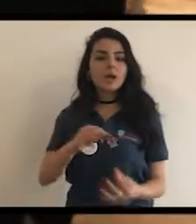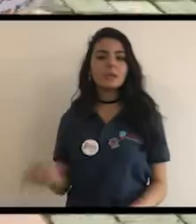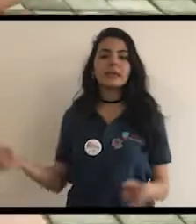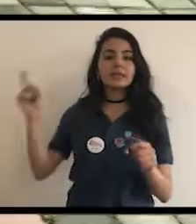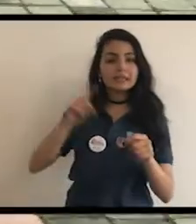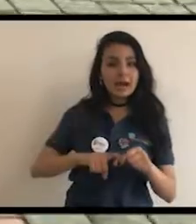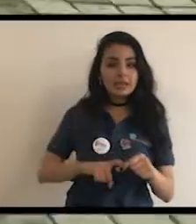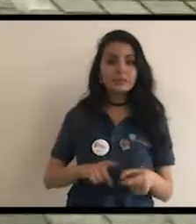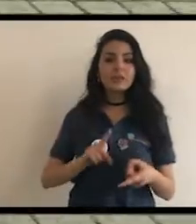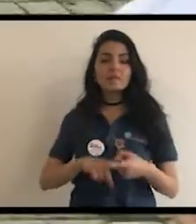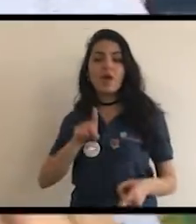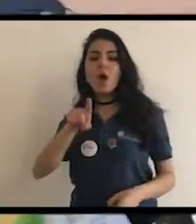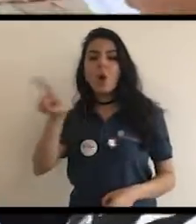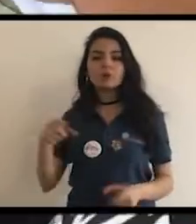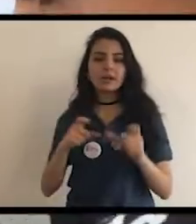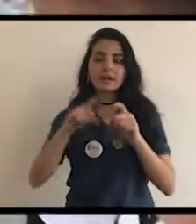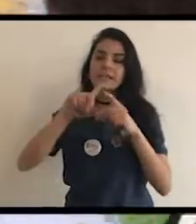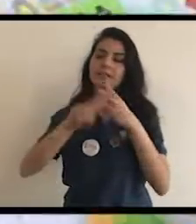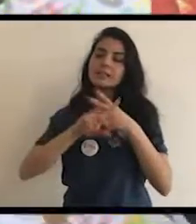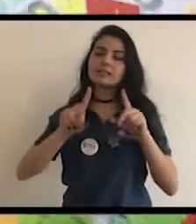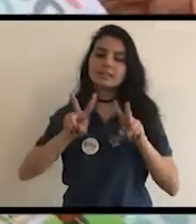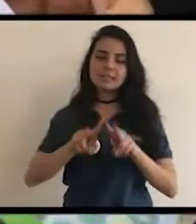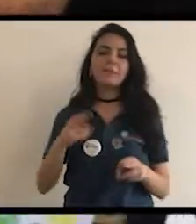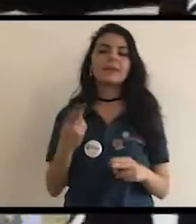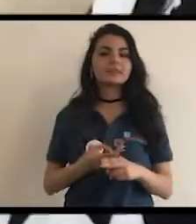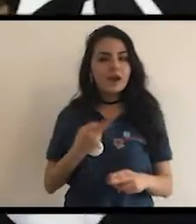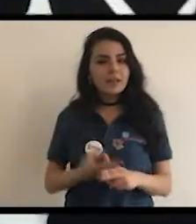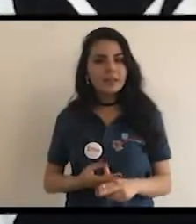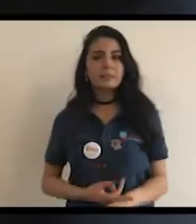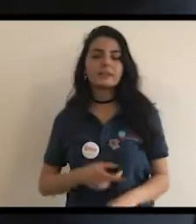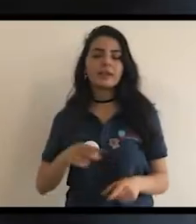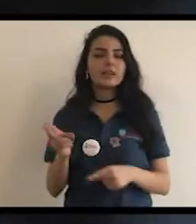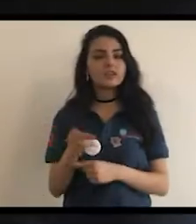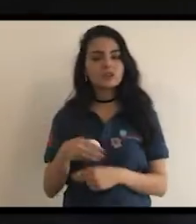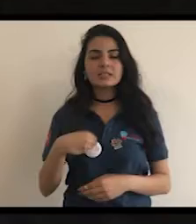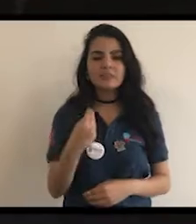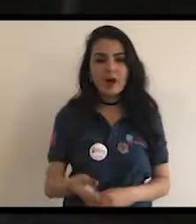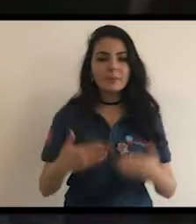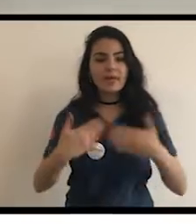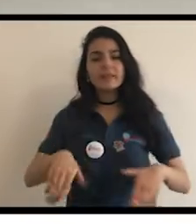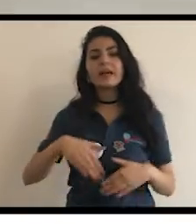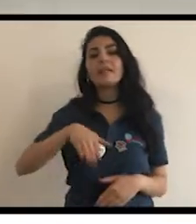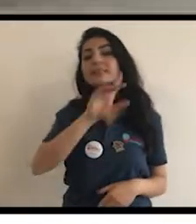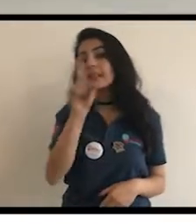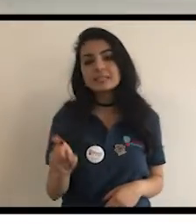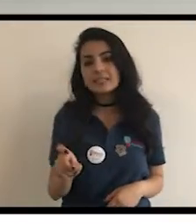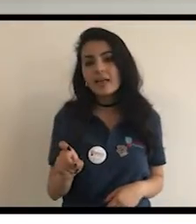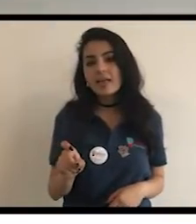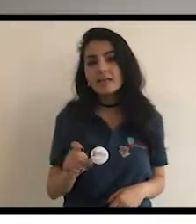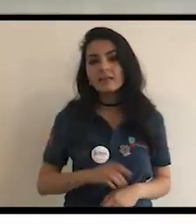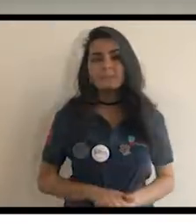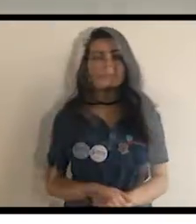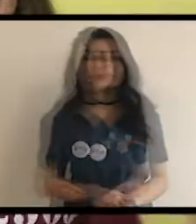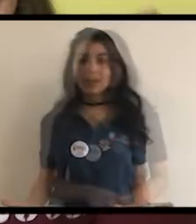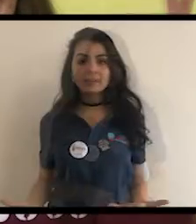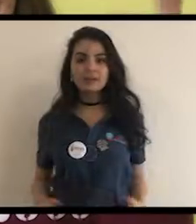interested individual and giving them a chance to experience STEM whenever and wherever they may